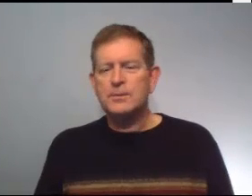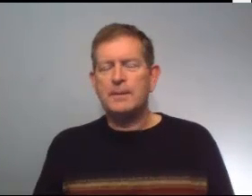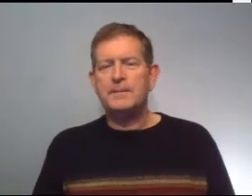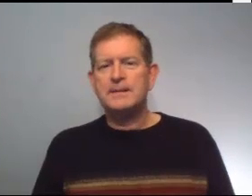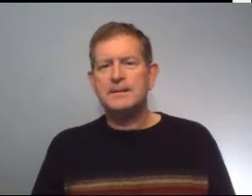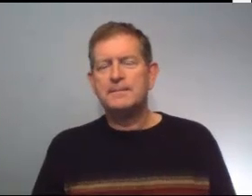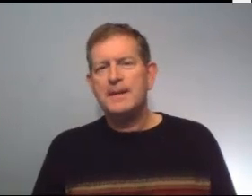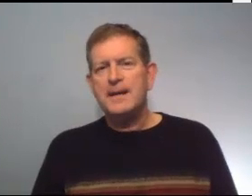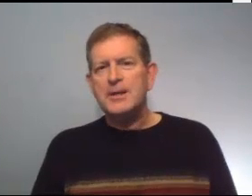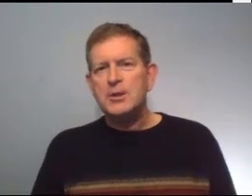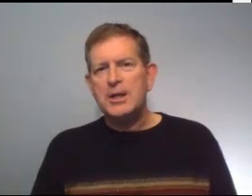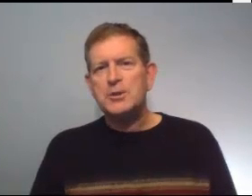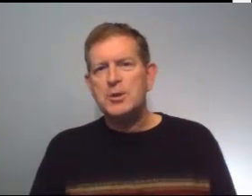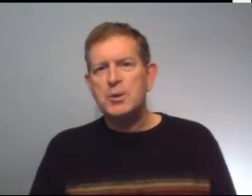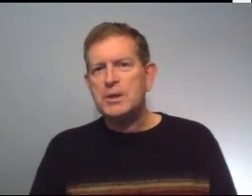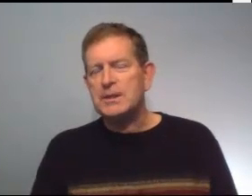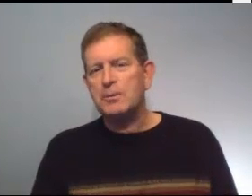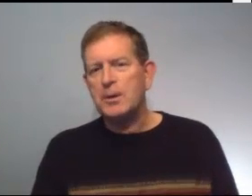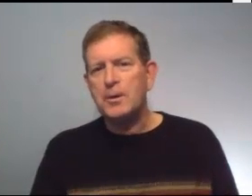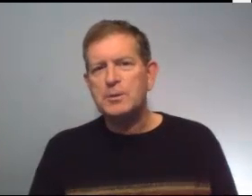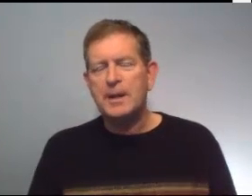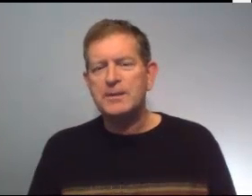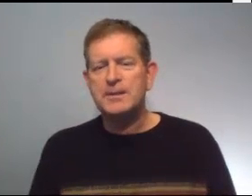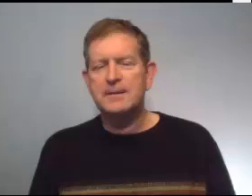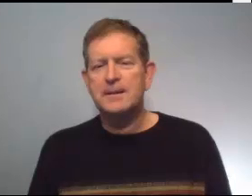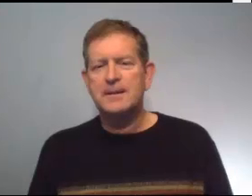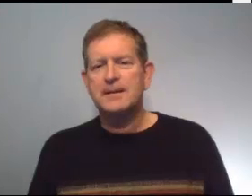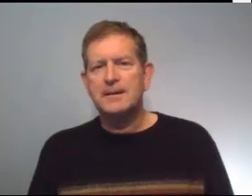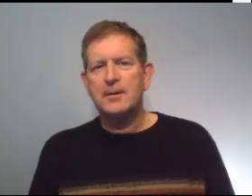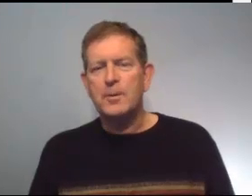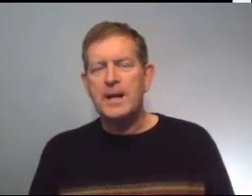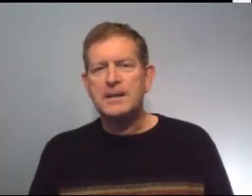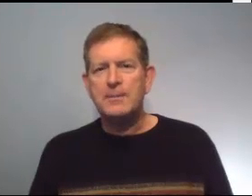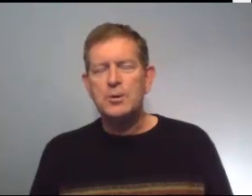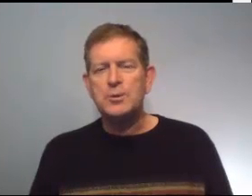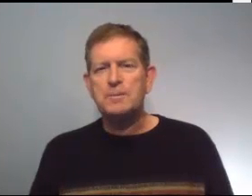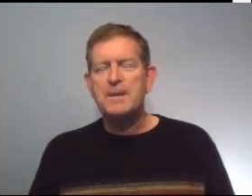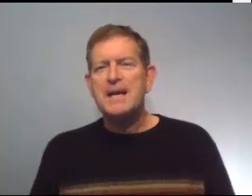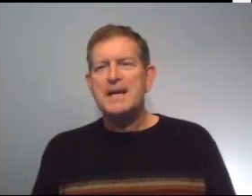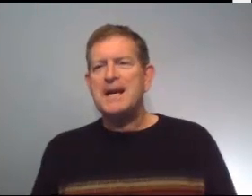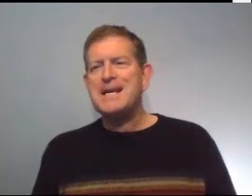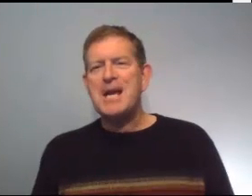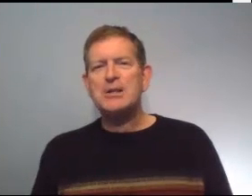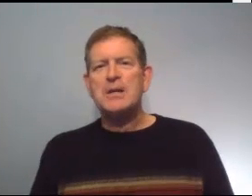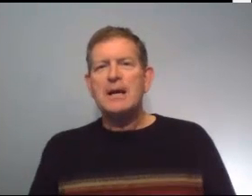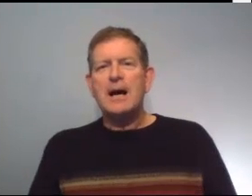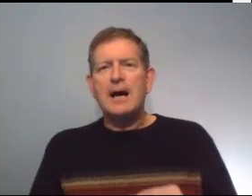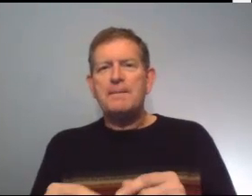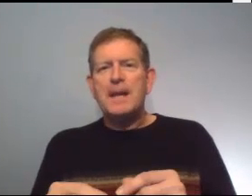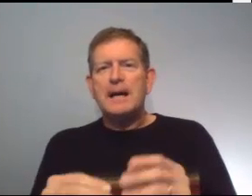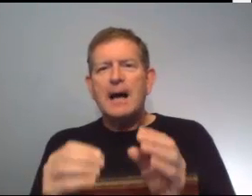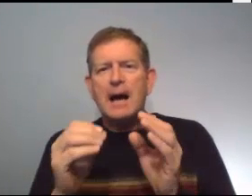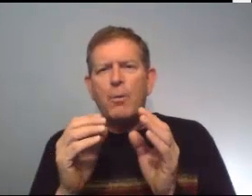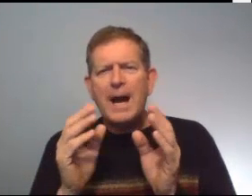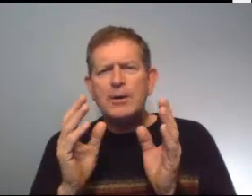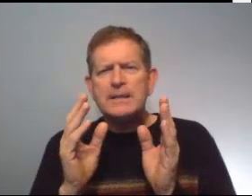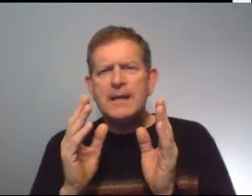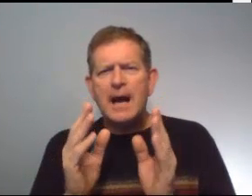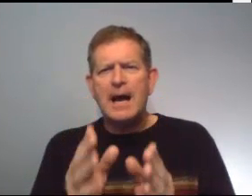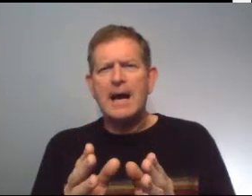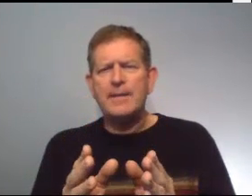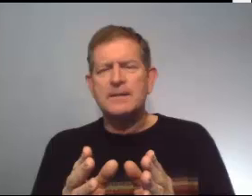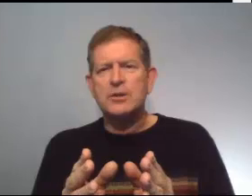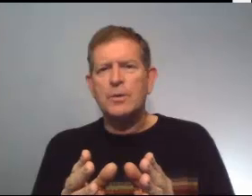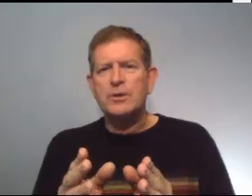habit, so it's an easy sentence to use because it really corresponds to reality I'm used to. In any case, why did I